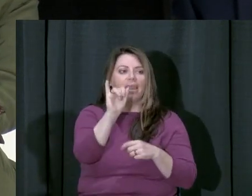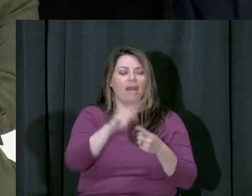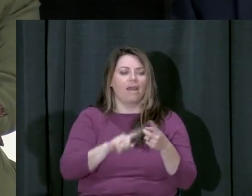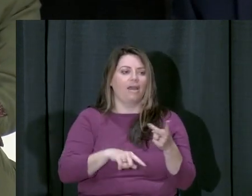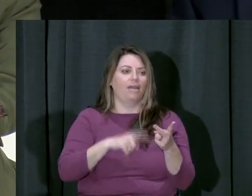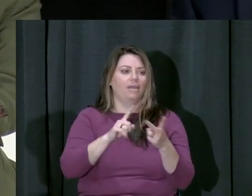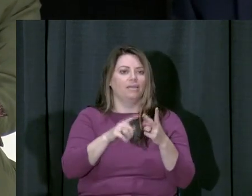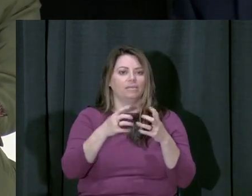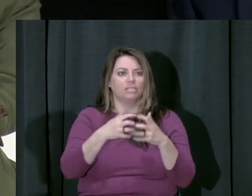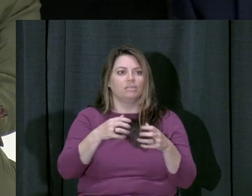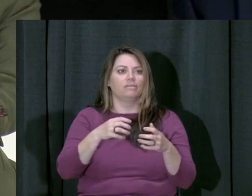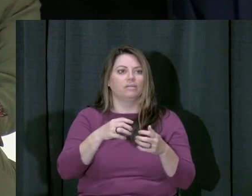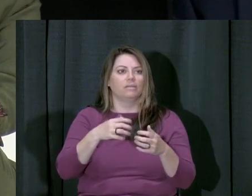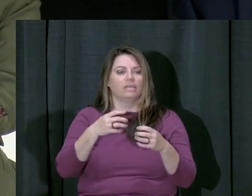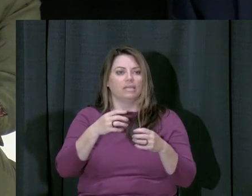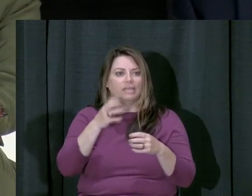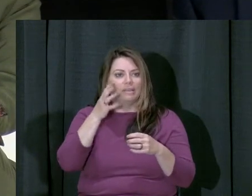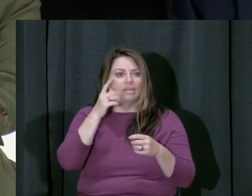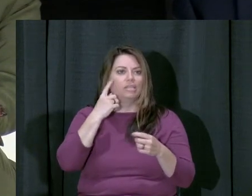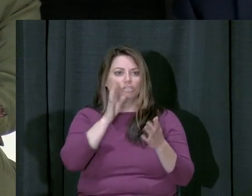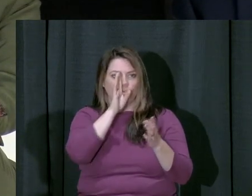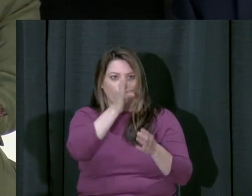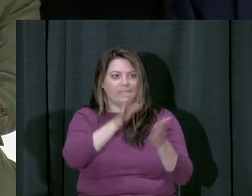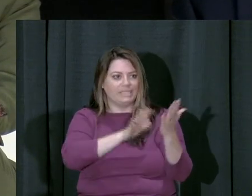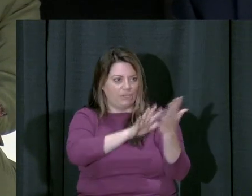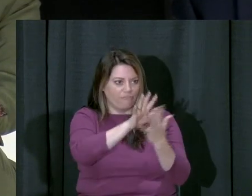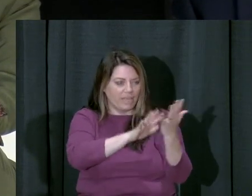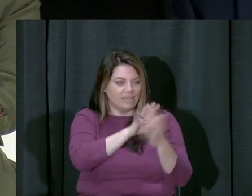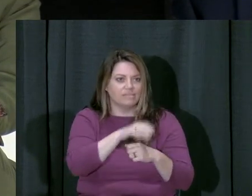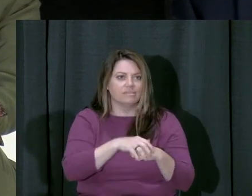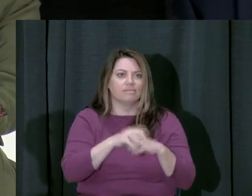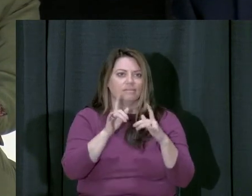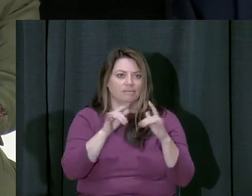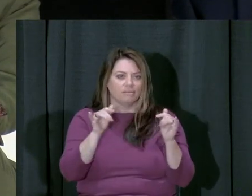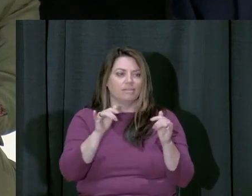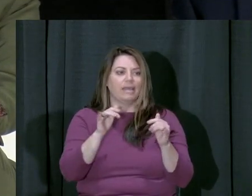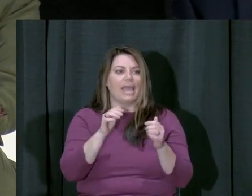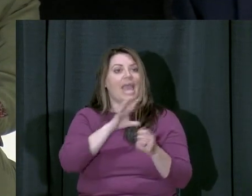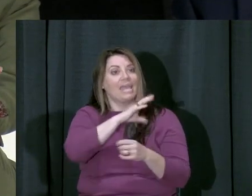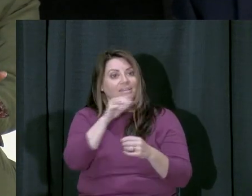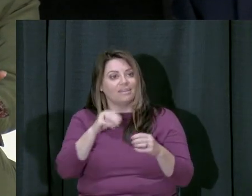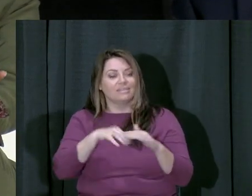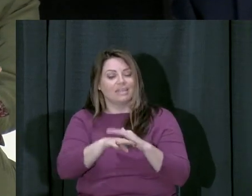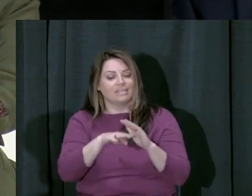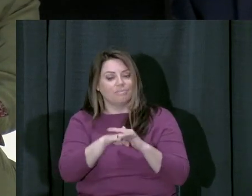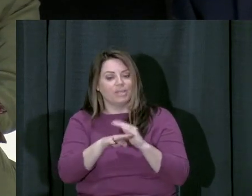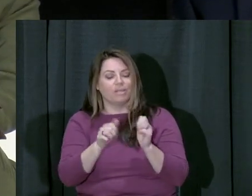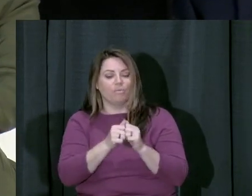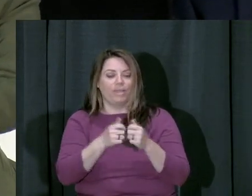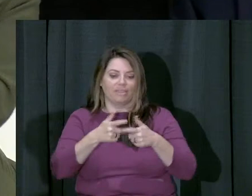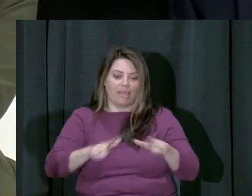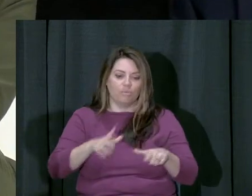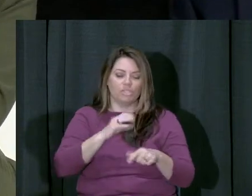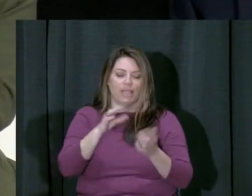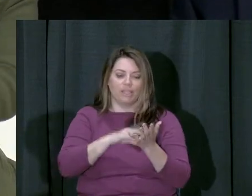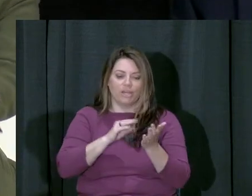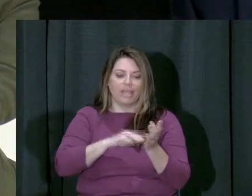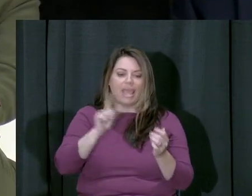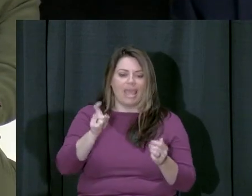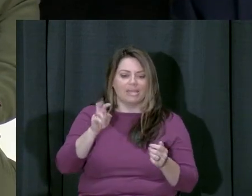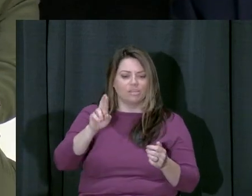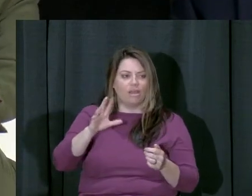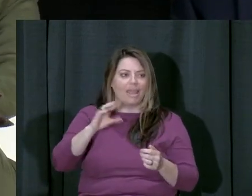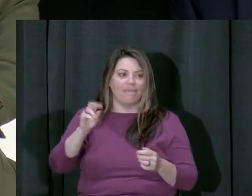vision, direct brain interfaces, you know, as well as accessibility, cognitive learning, language and learning, XR, AR, and